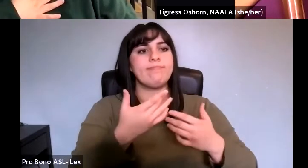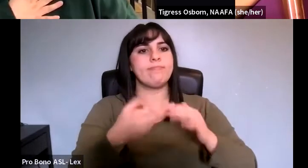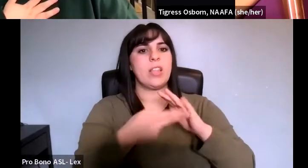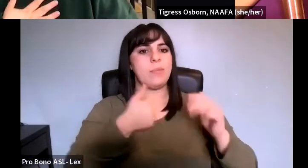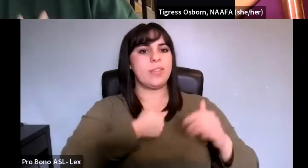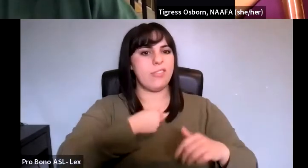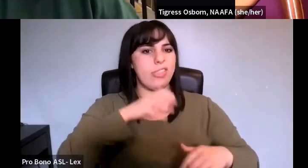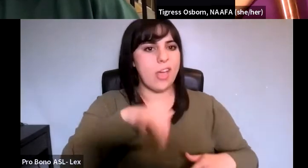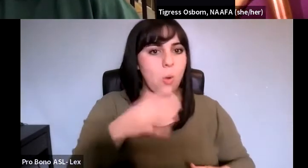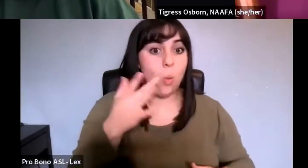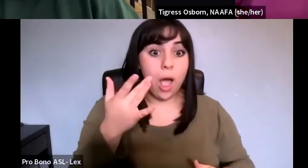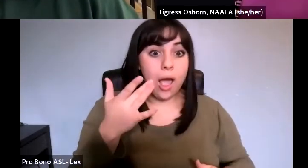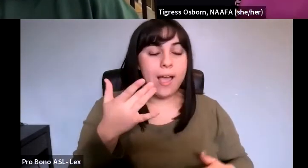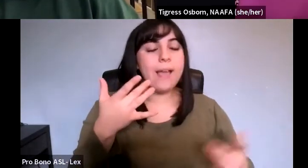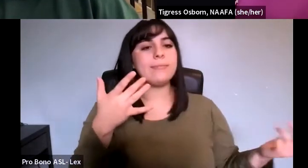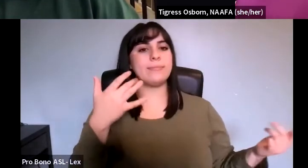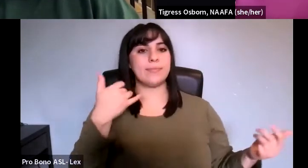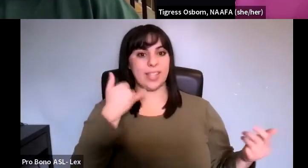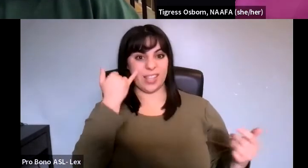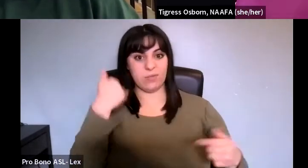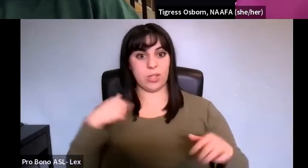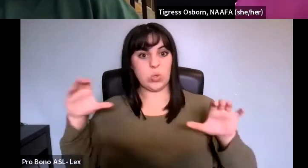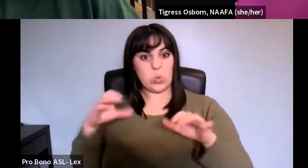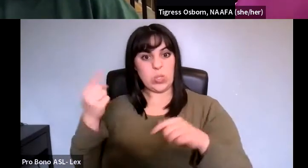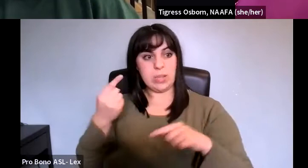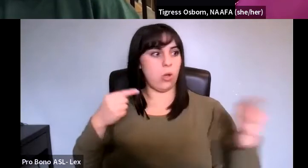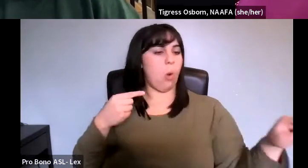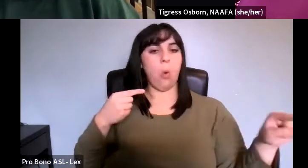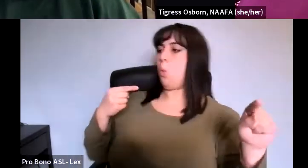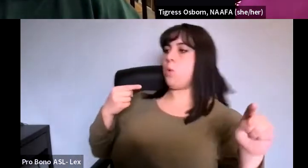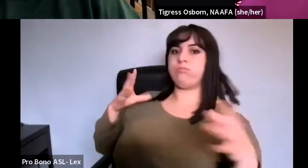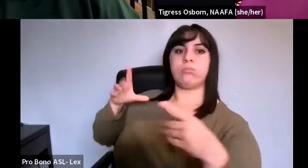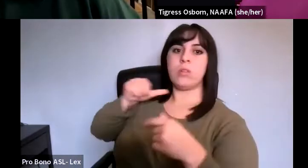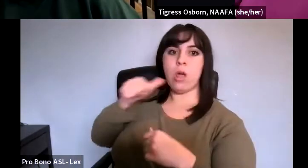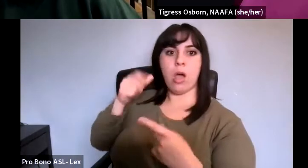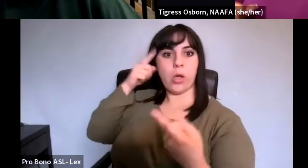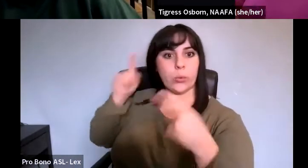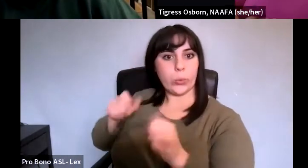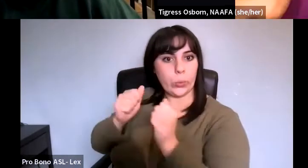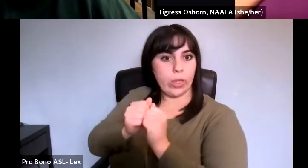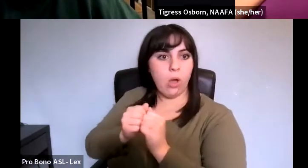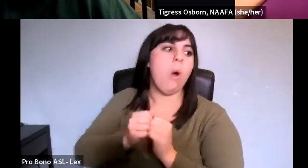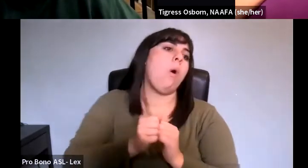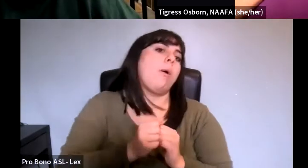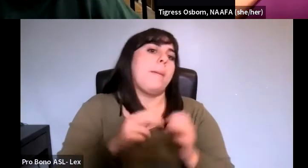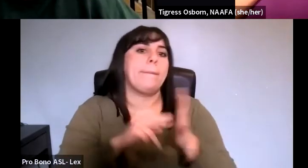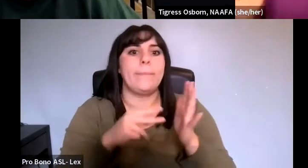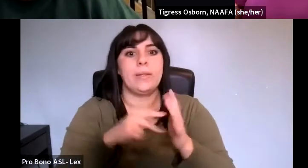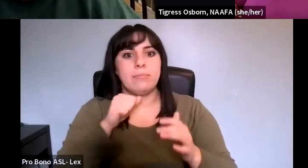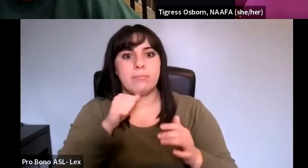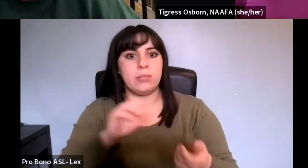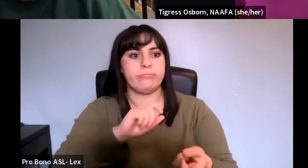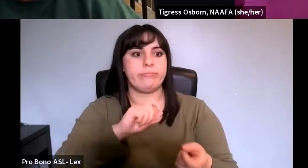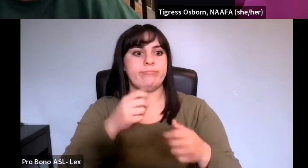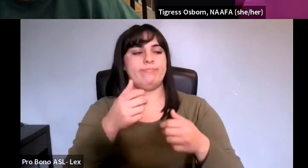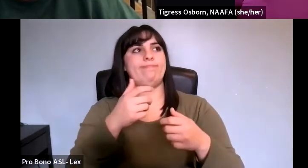anything before you are then disappointed that I am actually not the nicest person in the world. I don't know if this